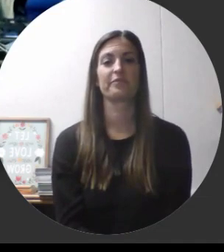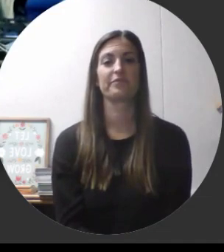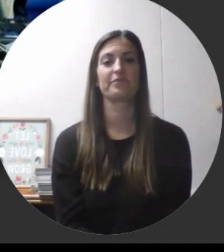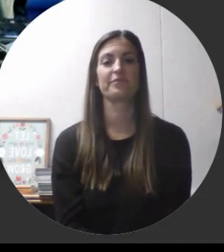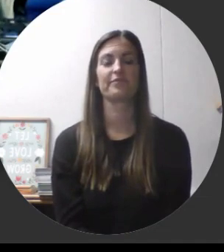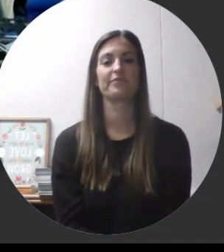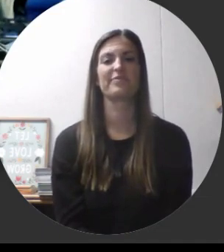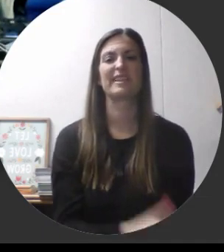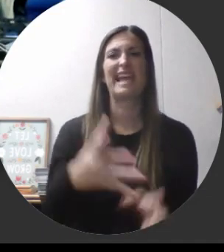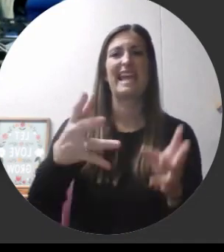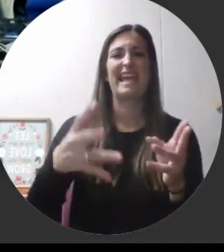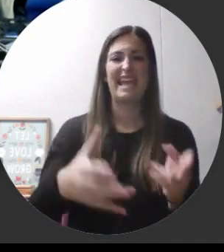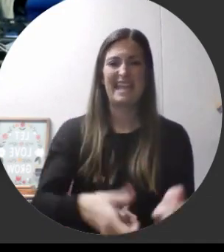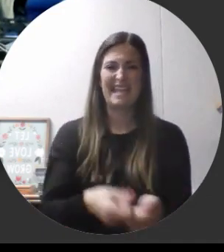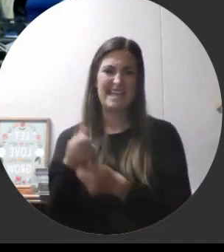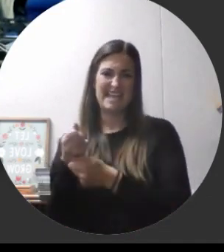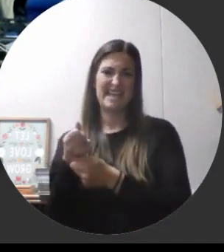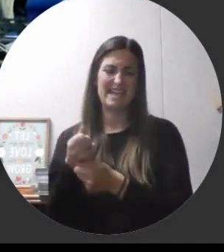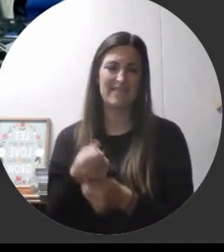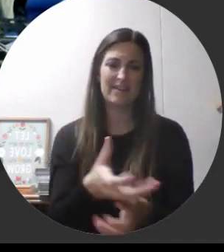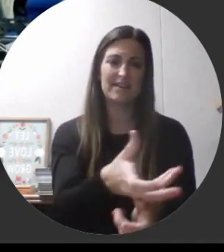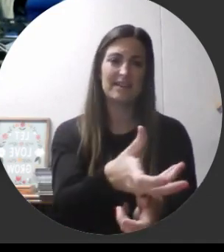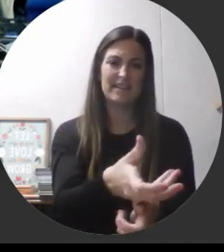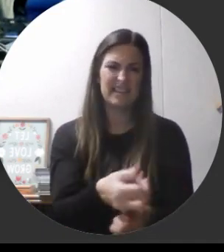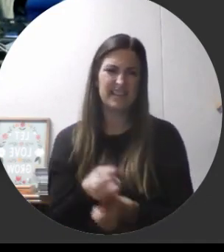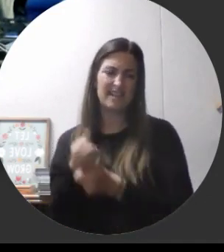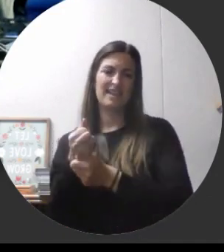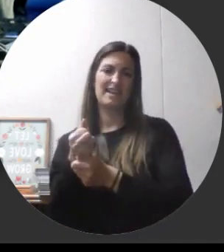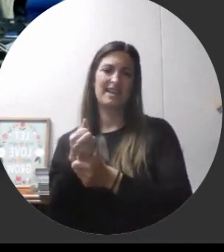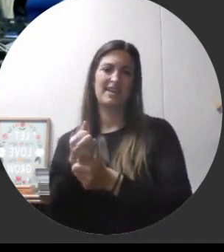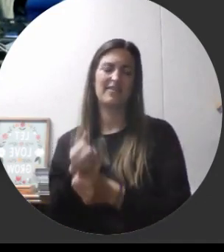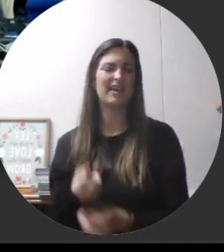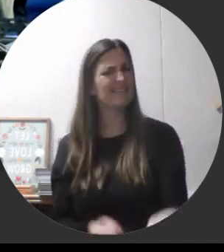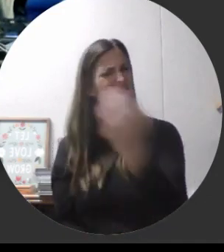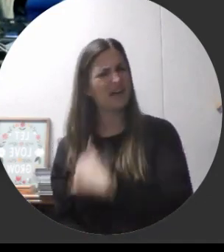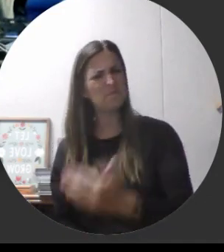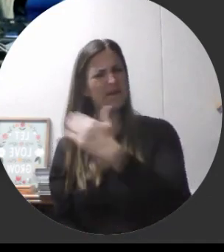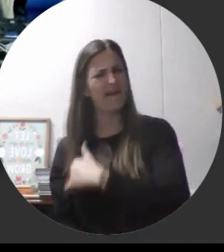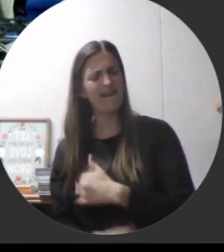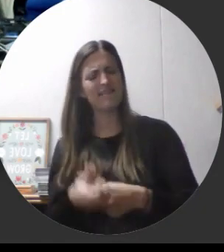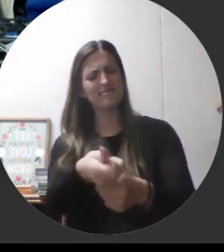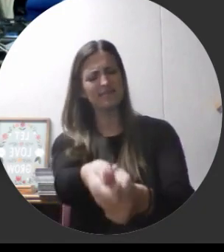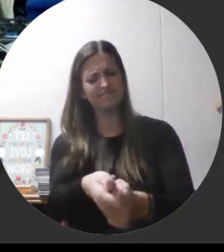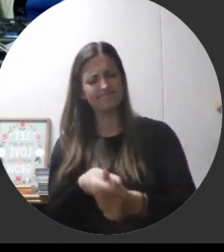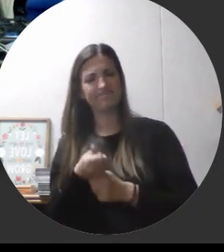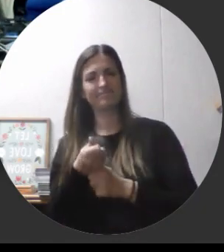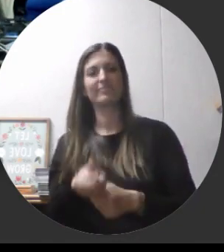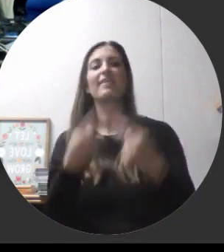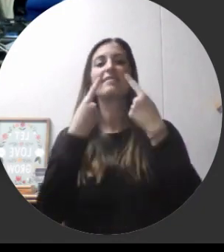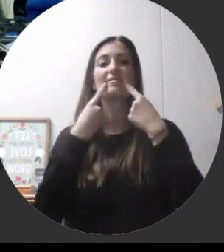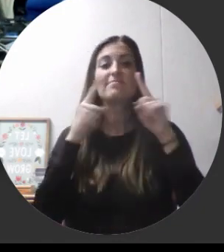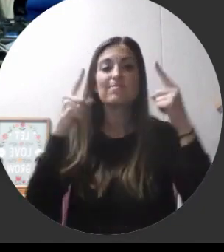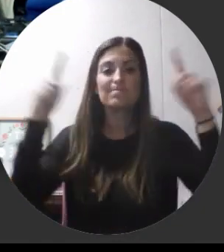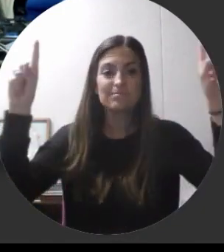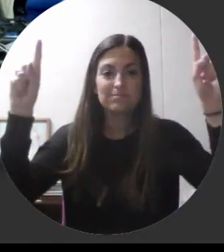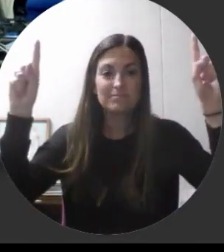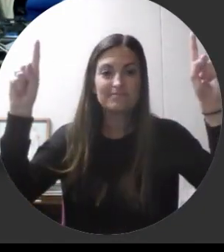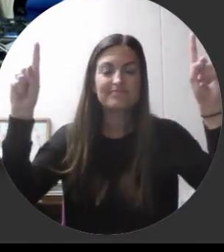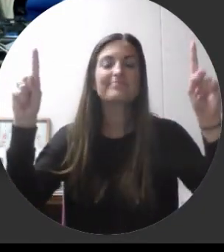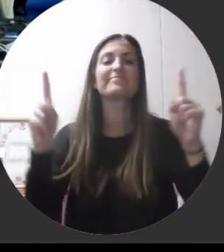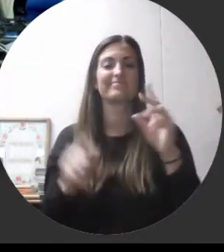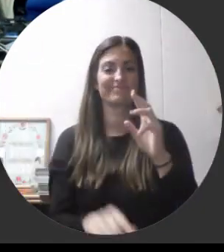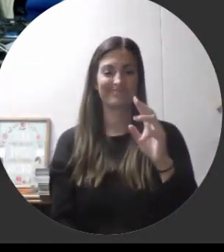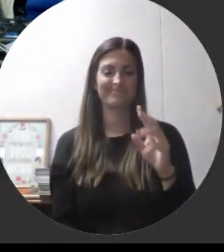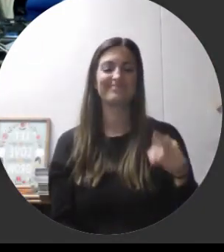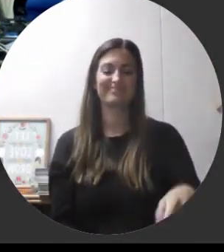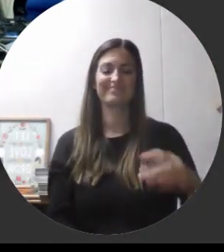"Heave!" shouted Father, and heave! While Angus danced around yelling, "Come on, my hearties!" And at last, with much grunting and sloshing, the water horse